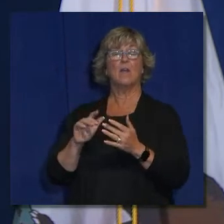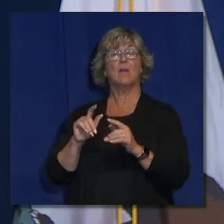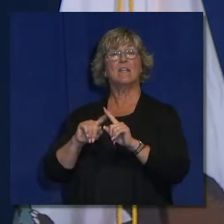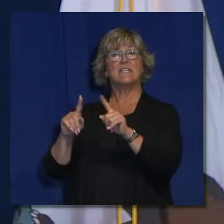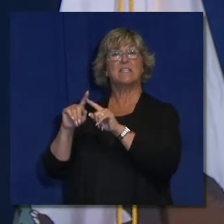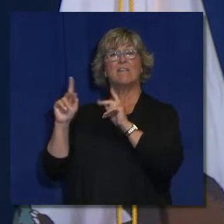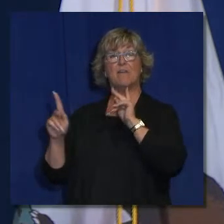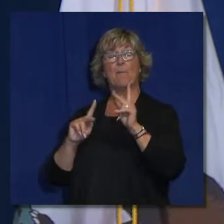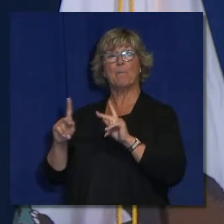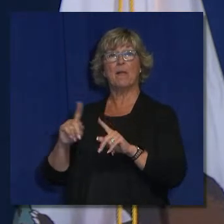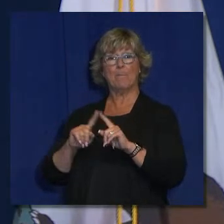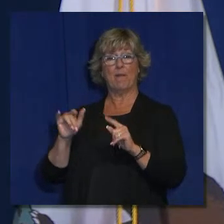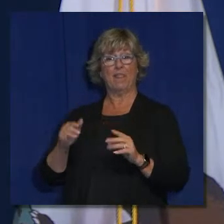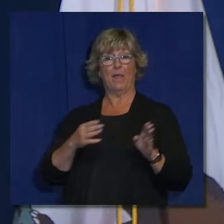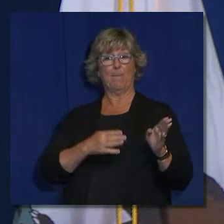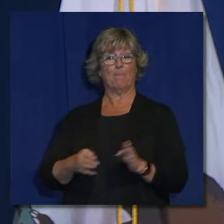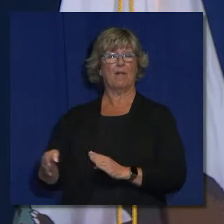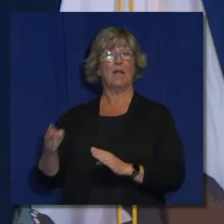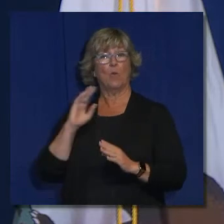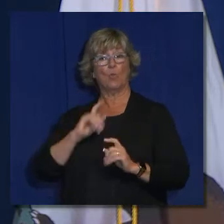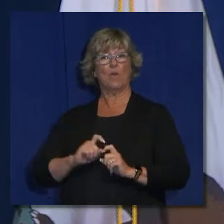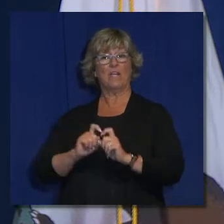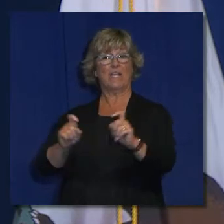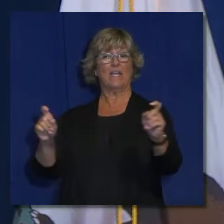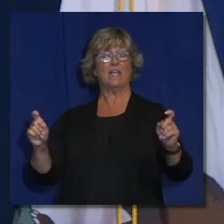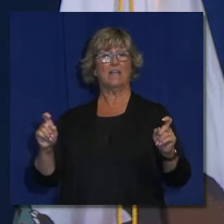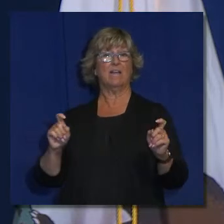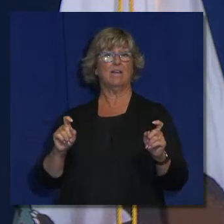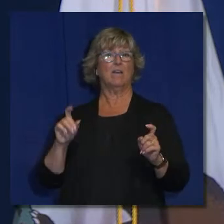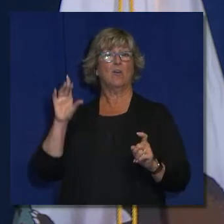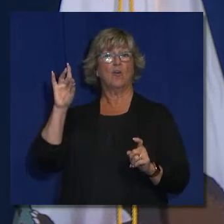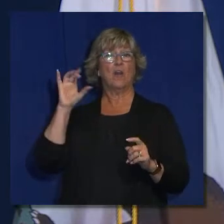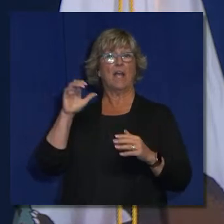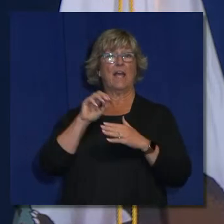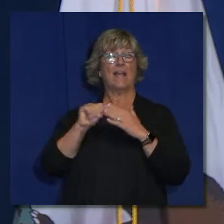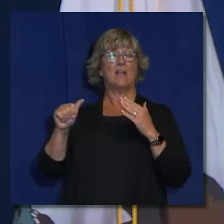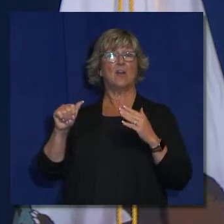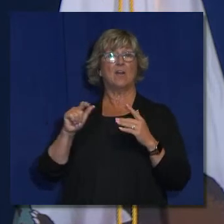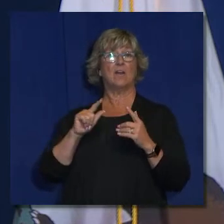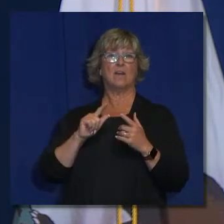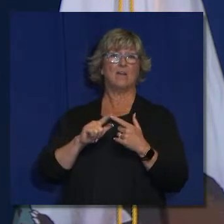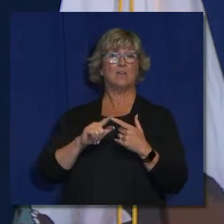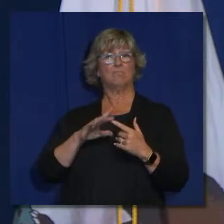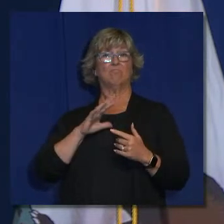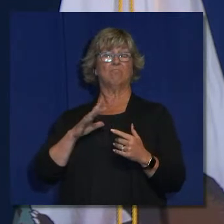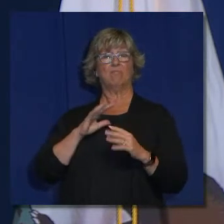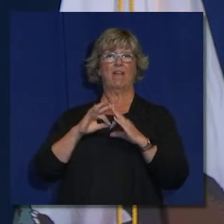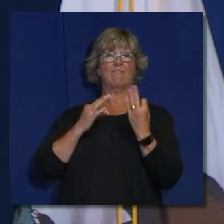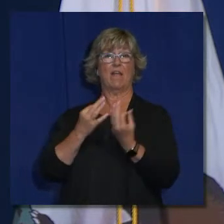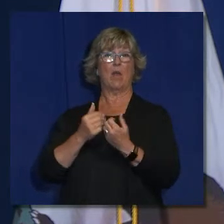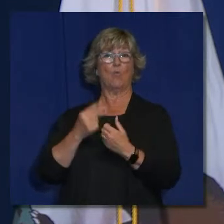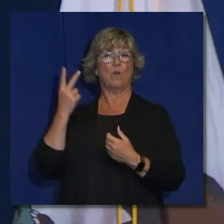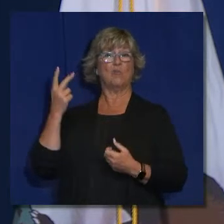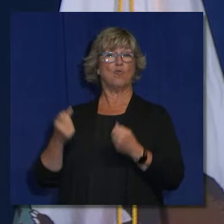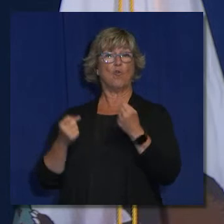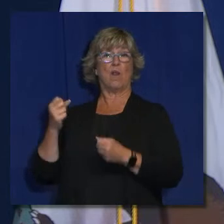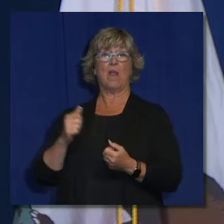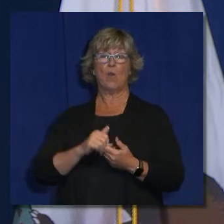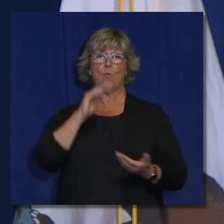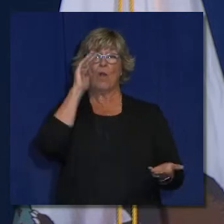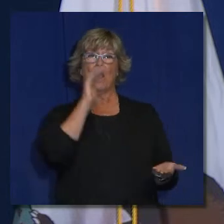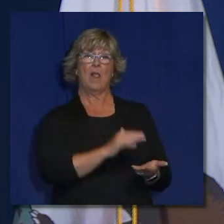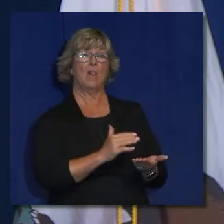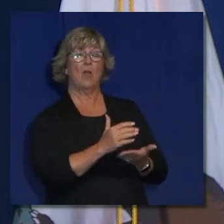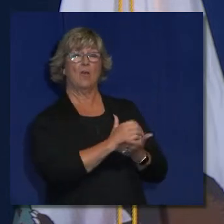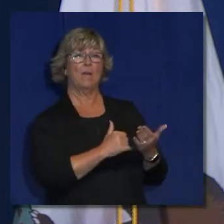stimulus. However, this plan would give potentially $800 to a well-off family with 2 vehicles, while a low-income